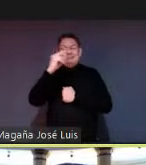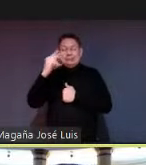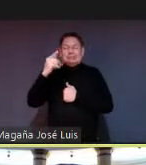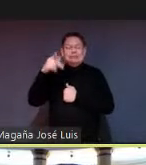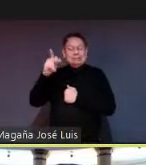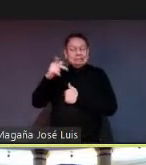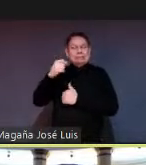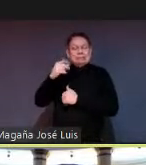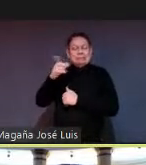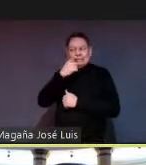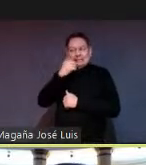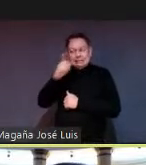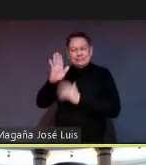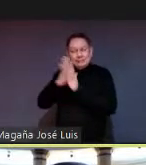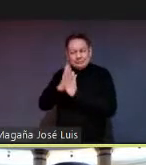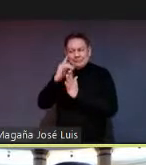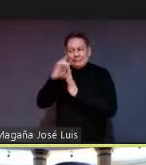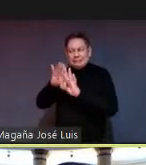switching